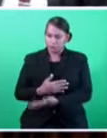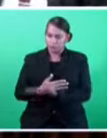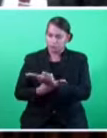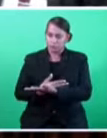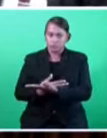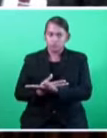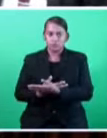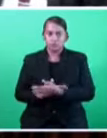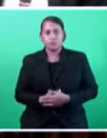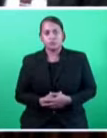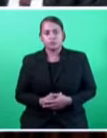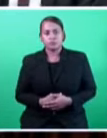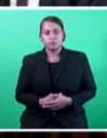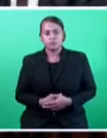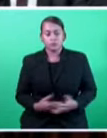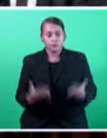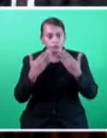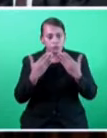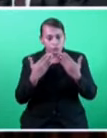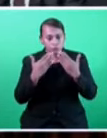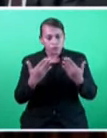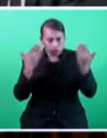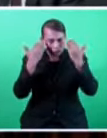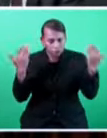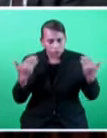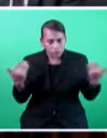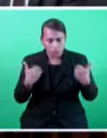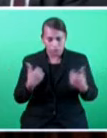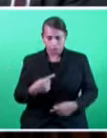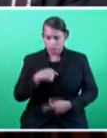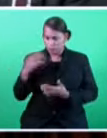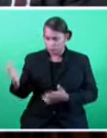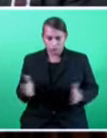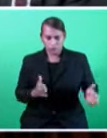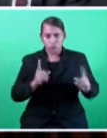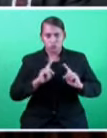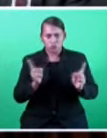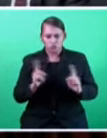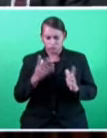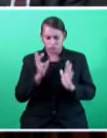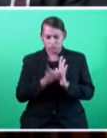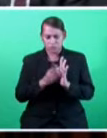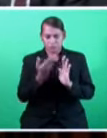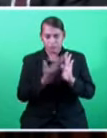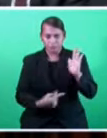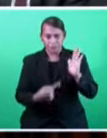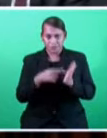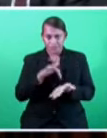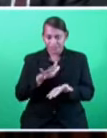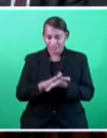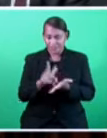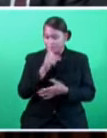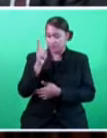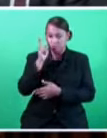Thank you, Honourable Speaker, sir. Honourable Speaker, I move that the minutes of the sitting of Parliament held on Thursday,